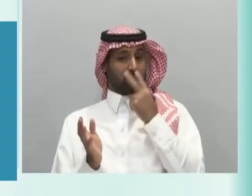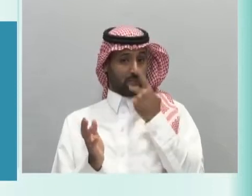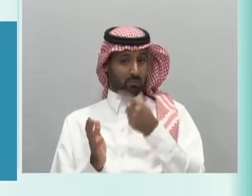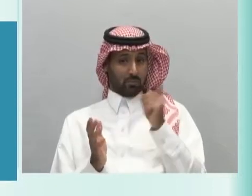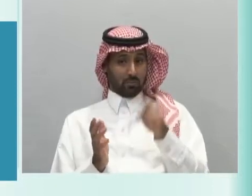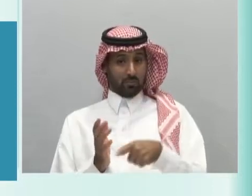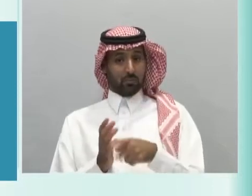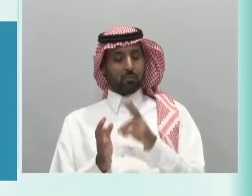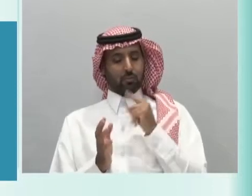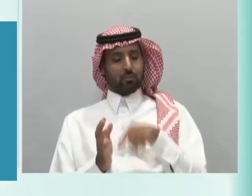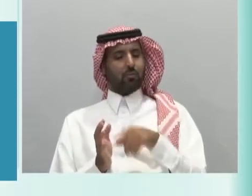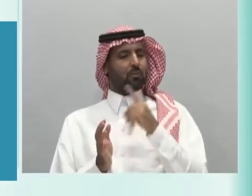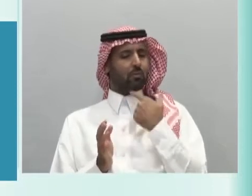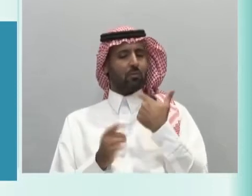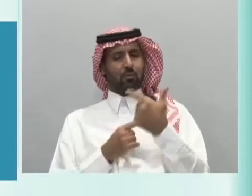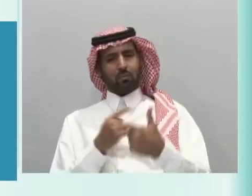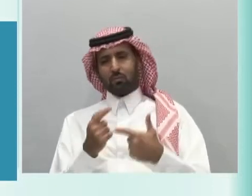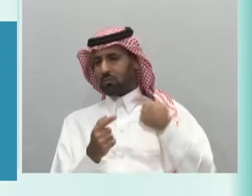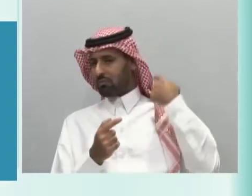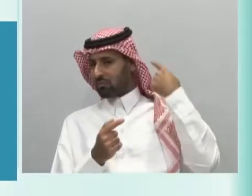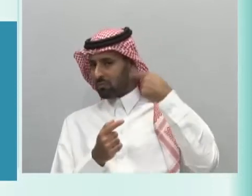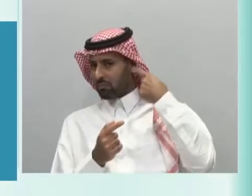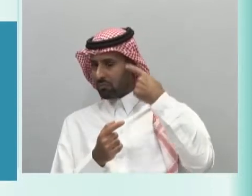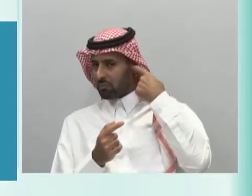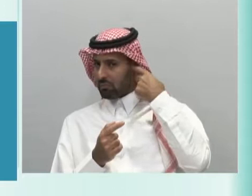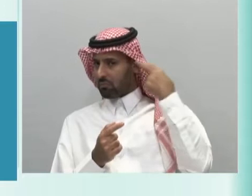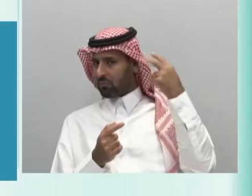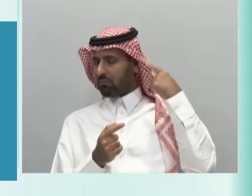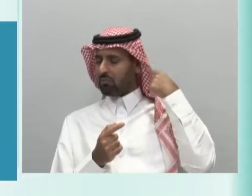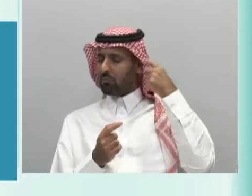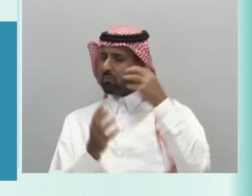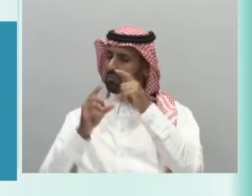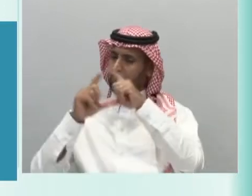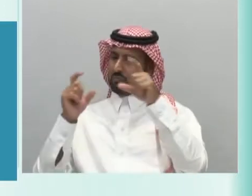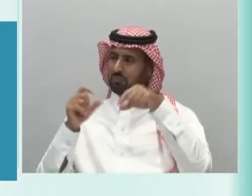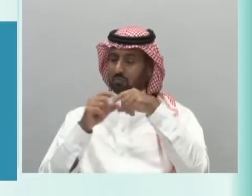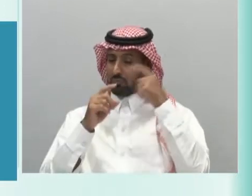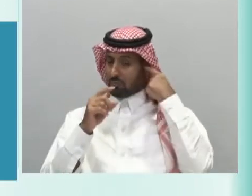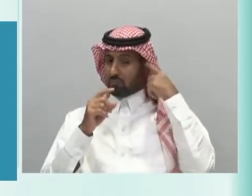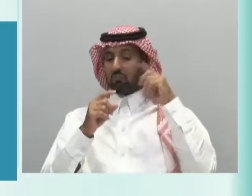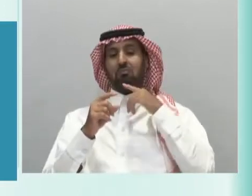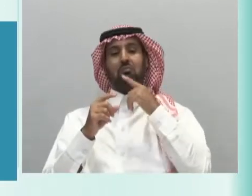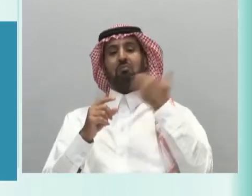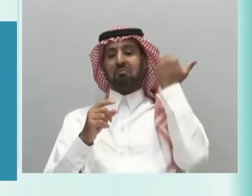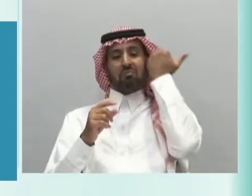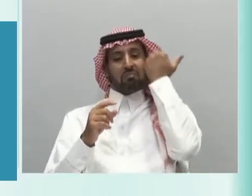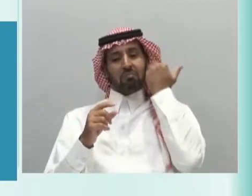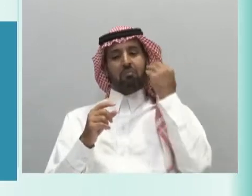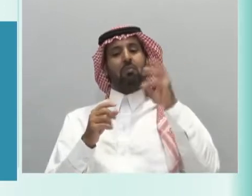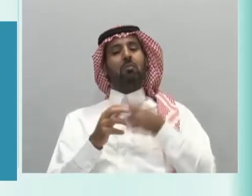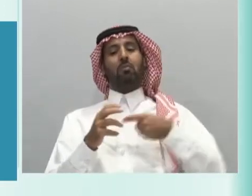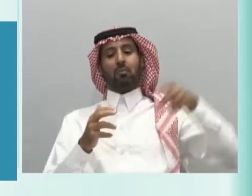today, now you're going to listen to a saying or quote from a lady called Miriam